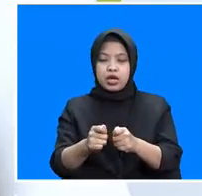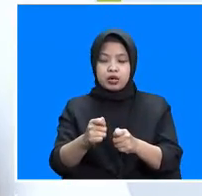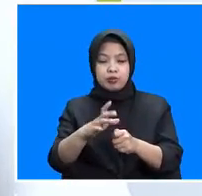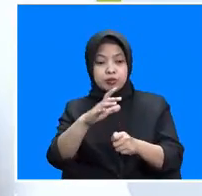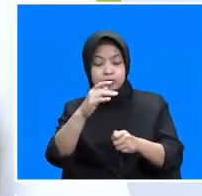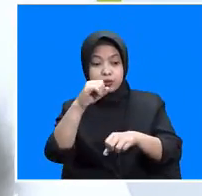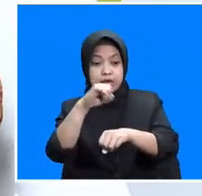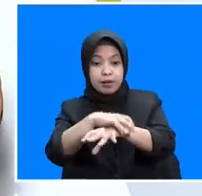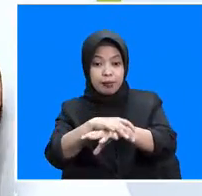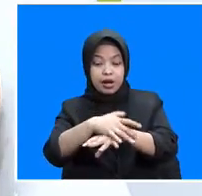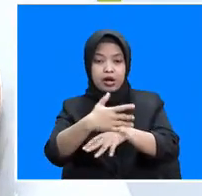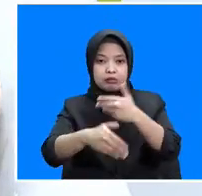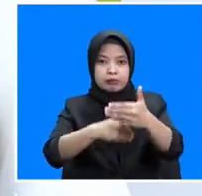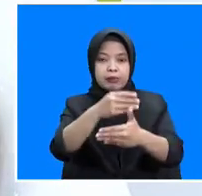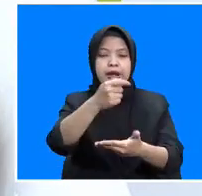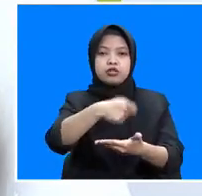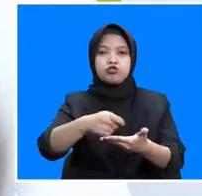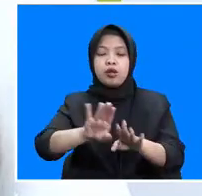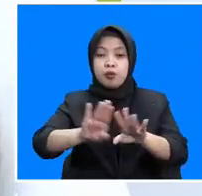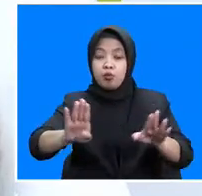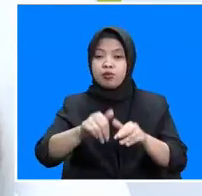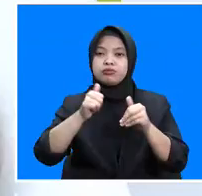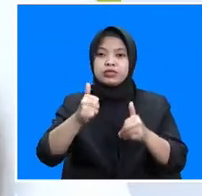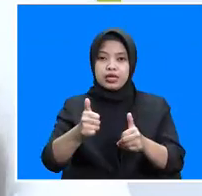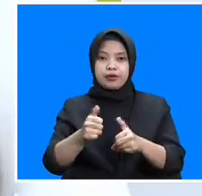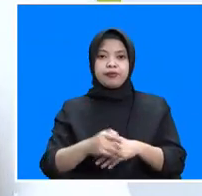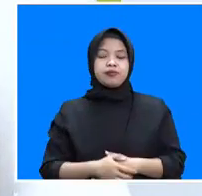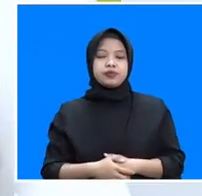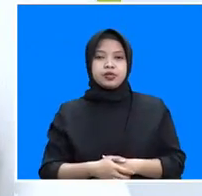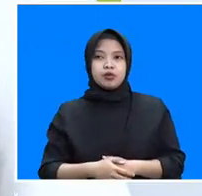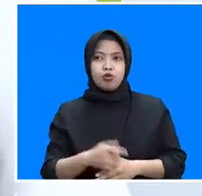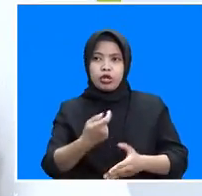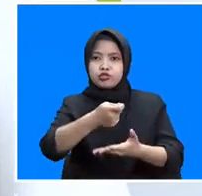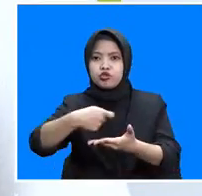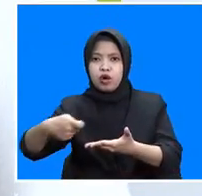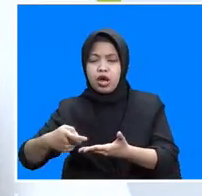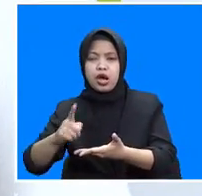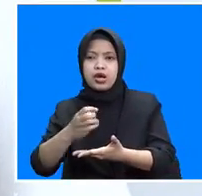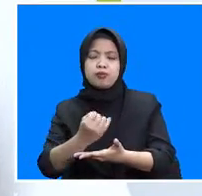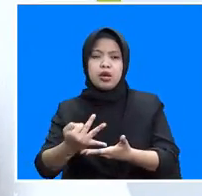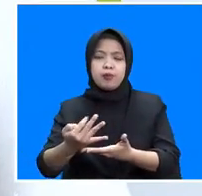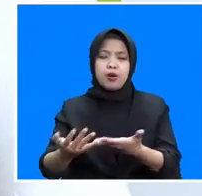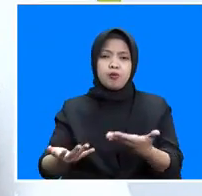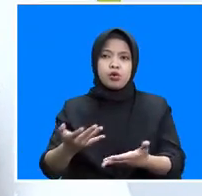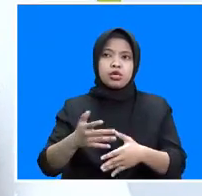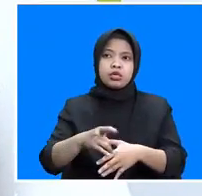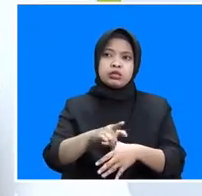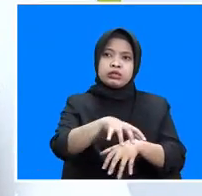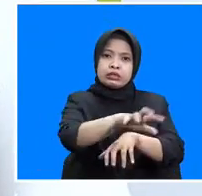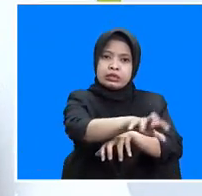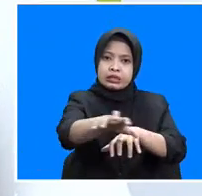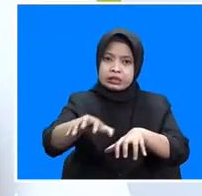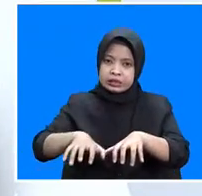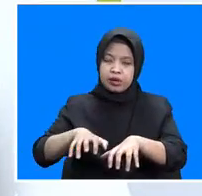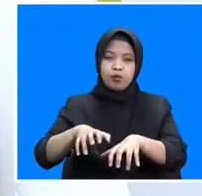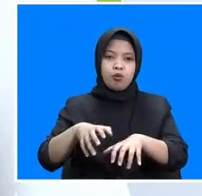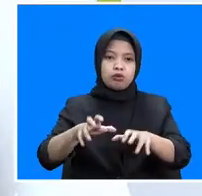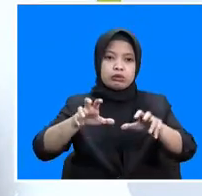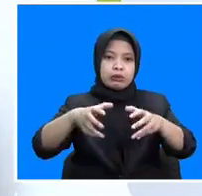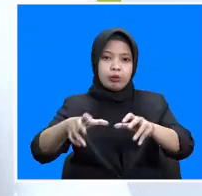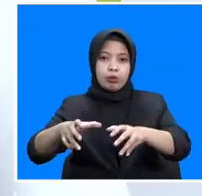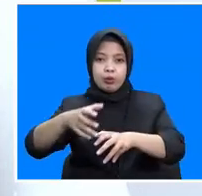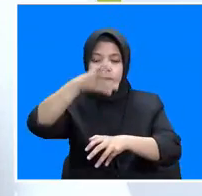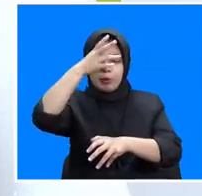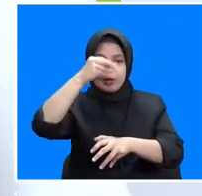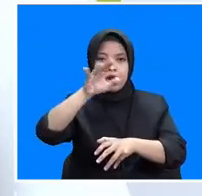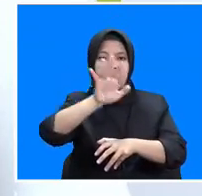in terms of institutions in, say for example, in this case, reopening schools, all the things you expect